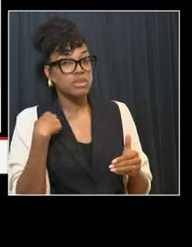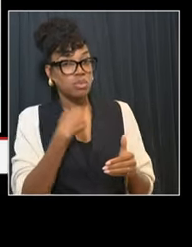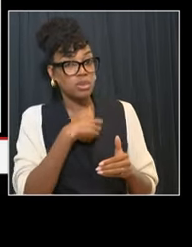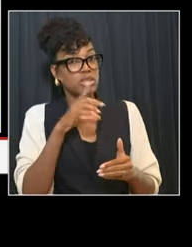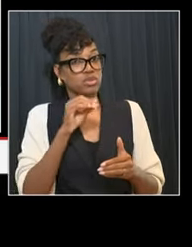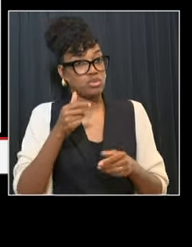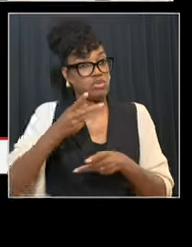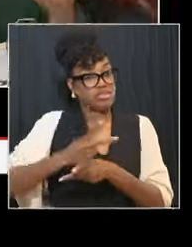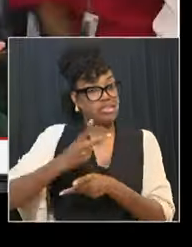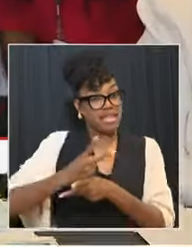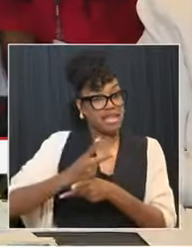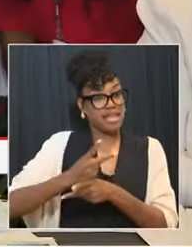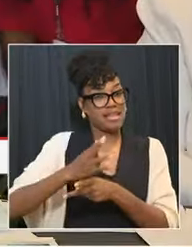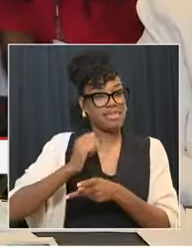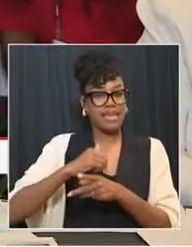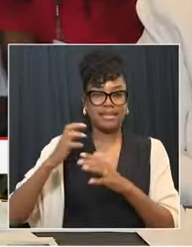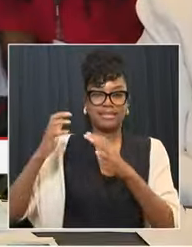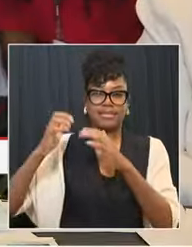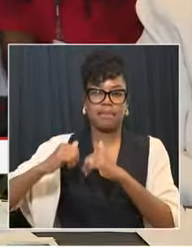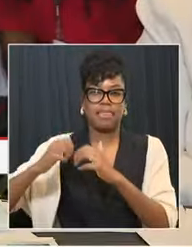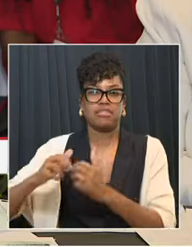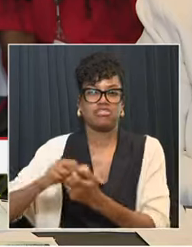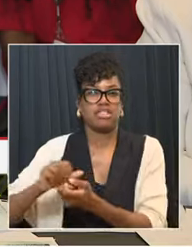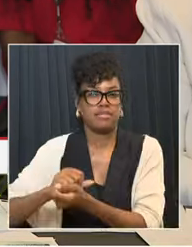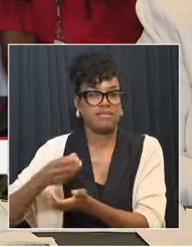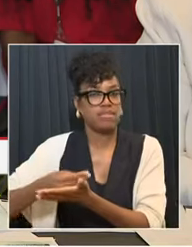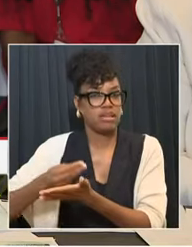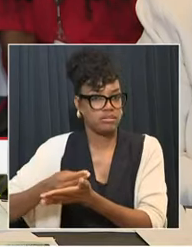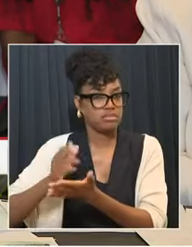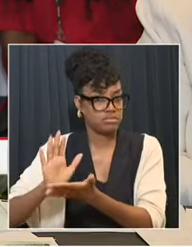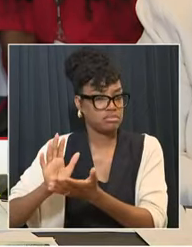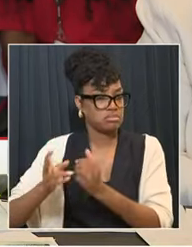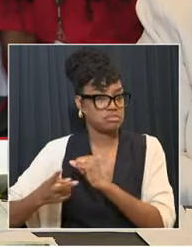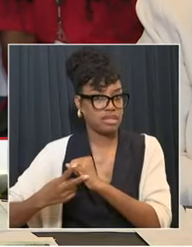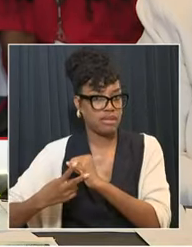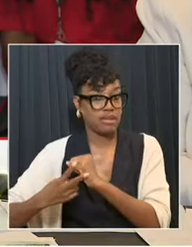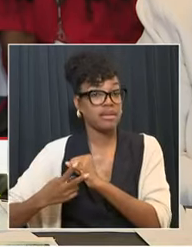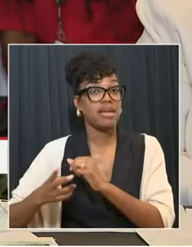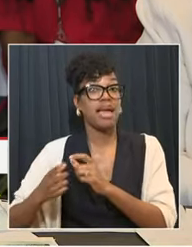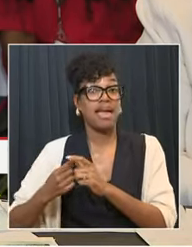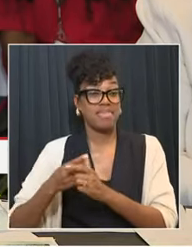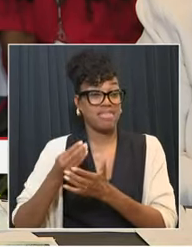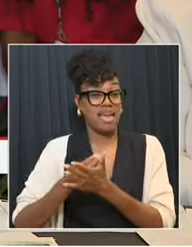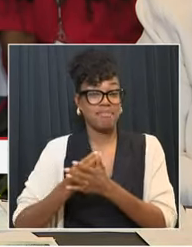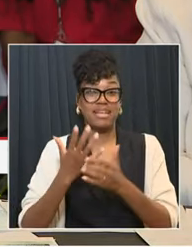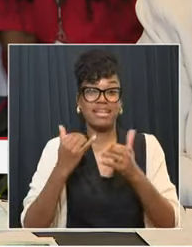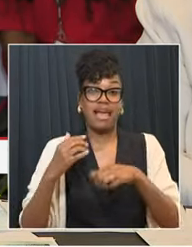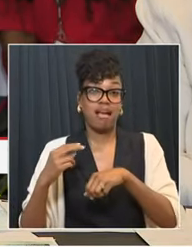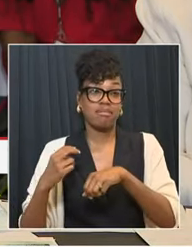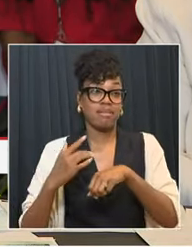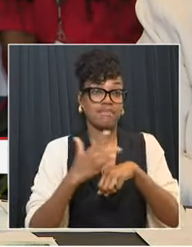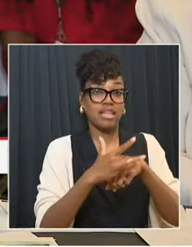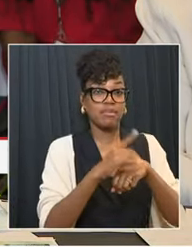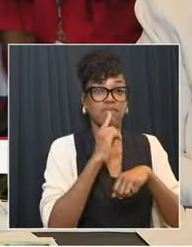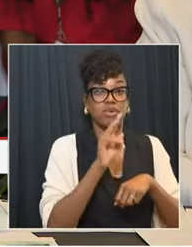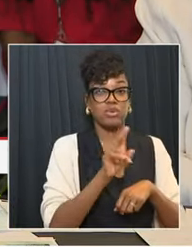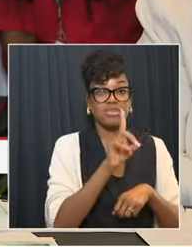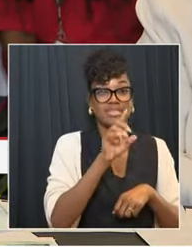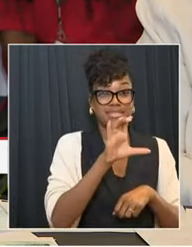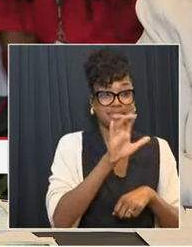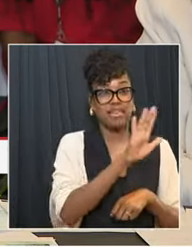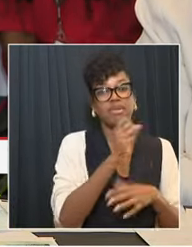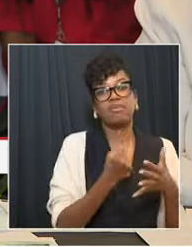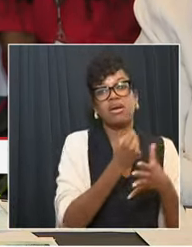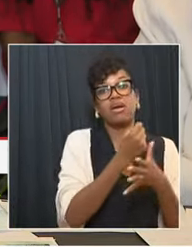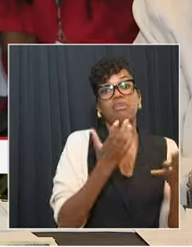funds, and we make that space now back available to UDC, and their top priority is student housing. And